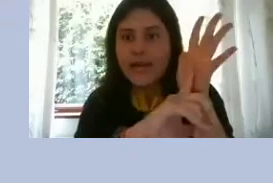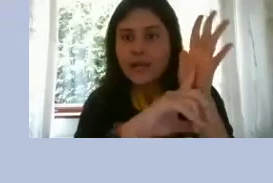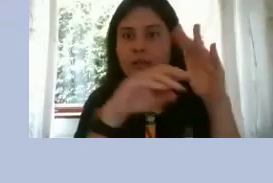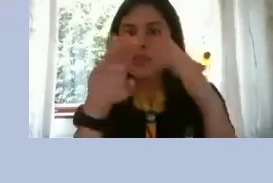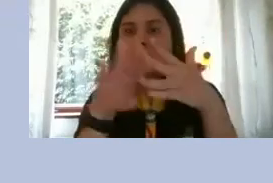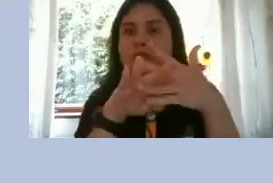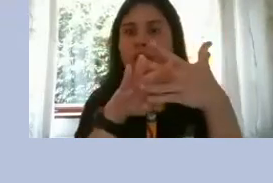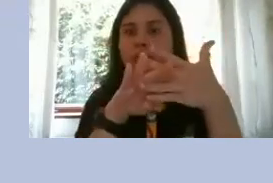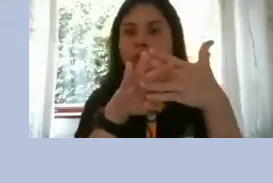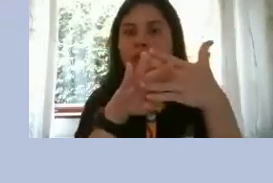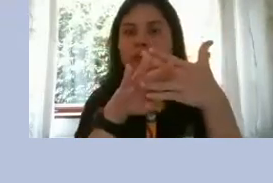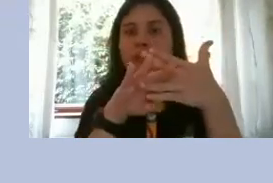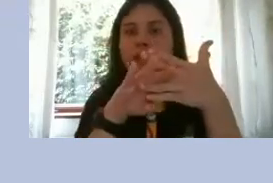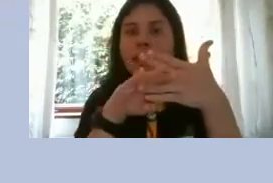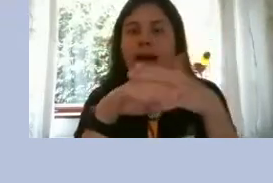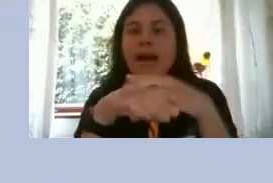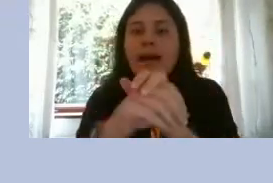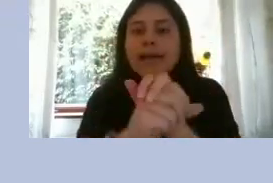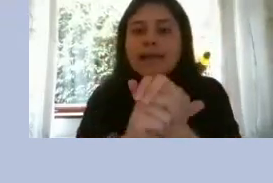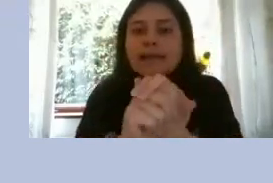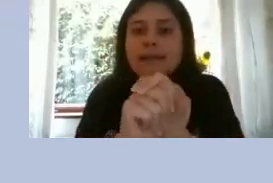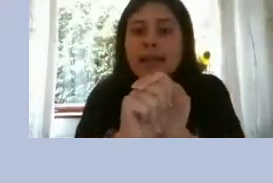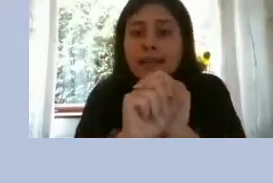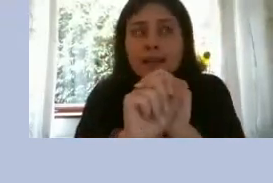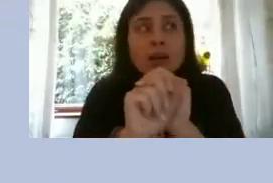BSL Zone. And